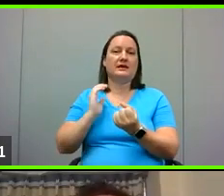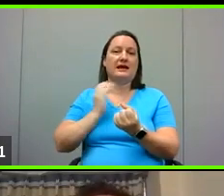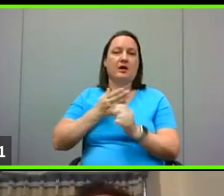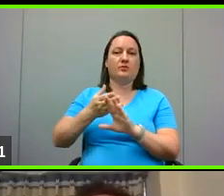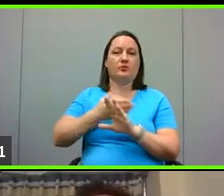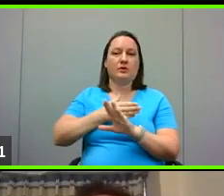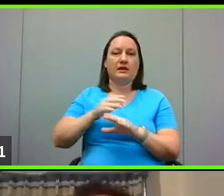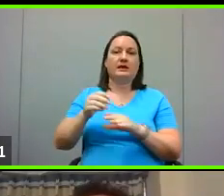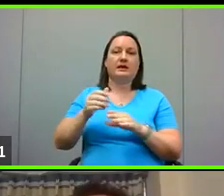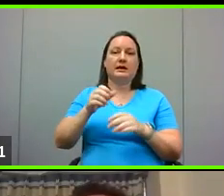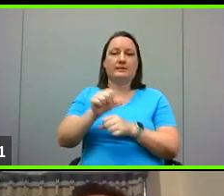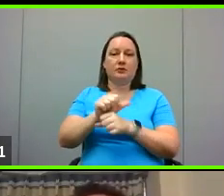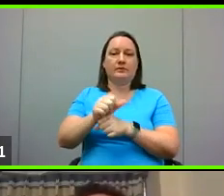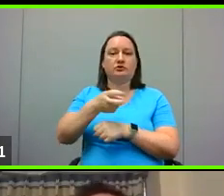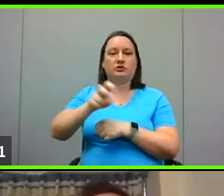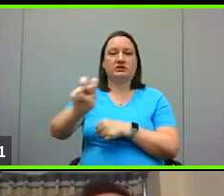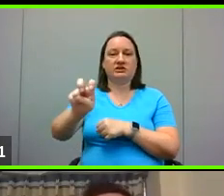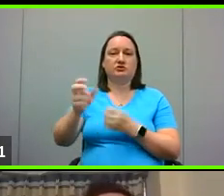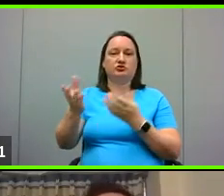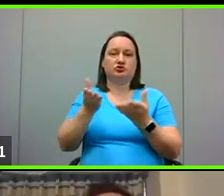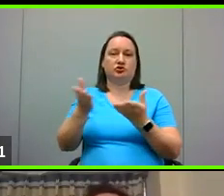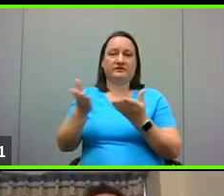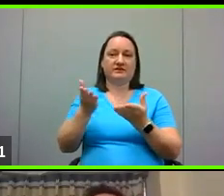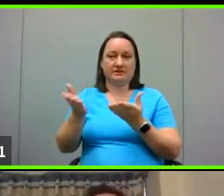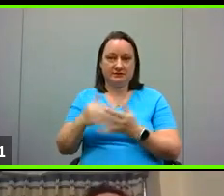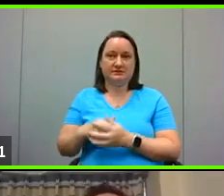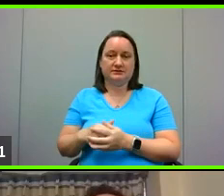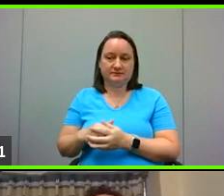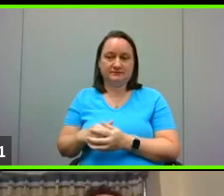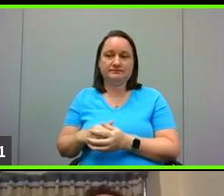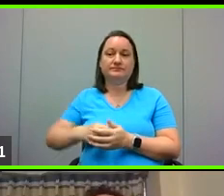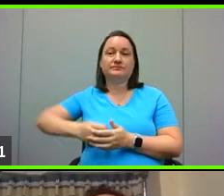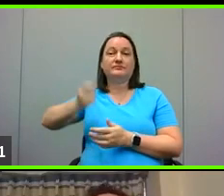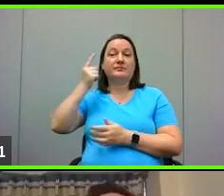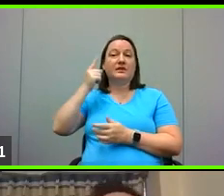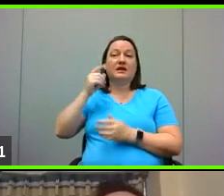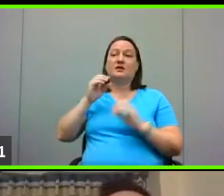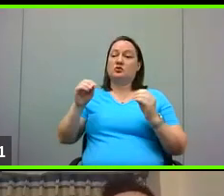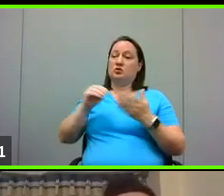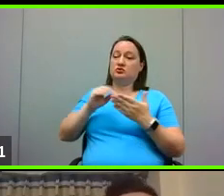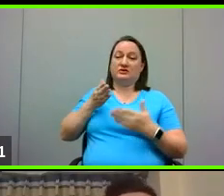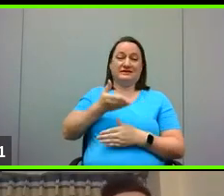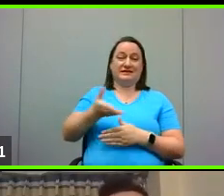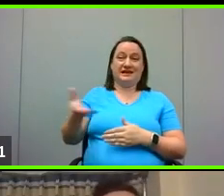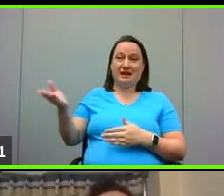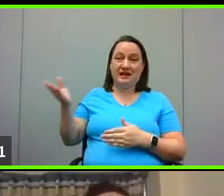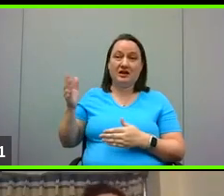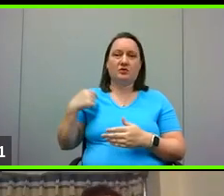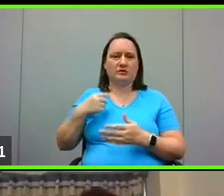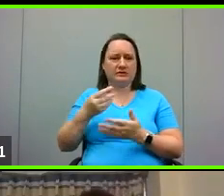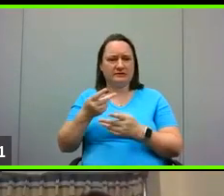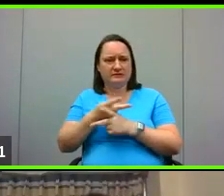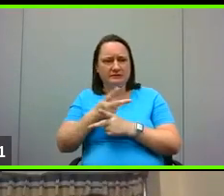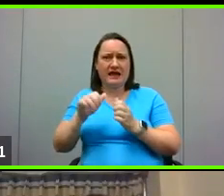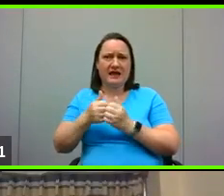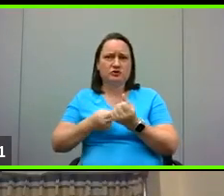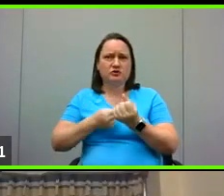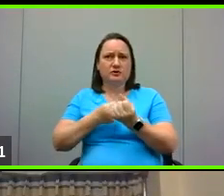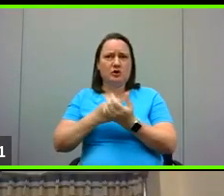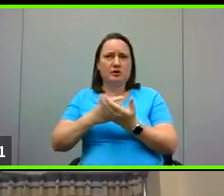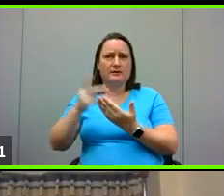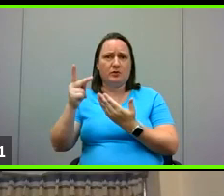transition services. Because we don't have students there, when we calculate the dollars of how we support that program, pre-employment